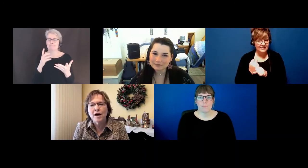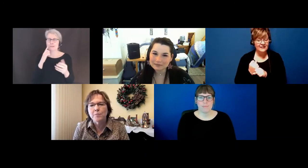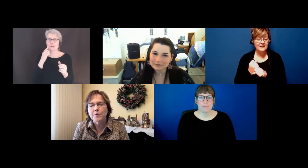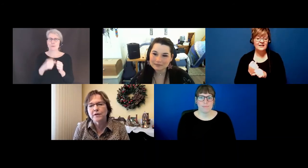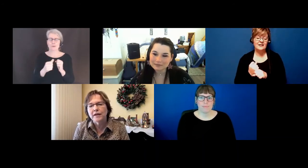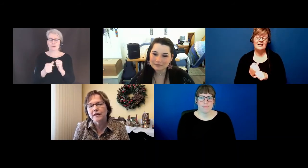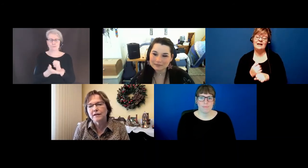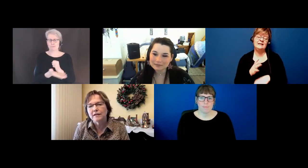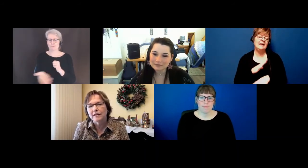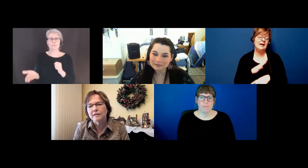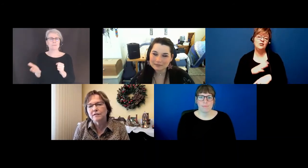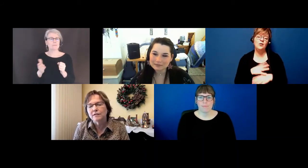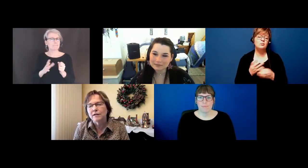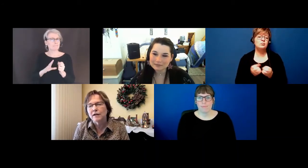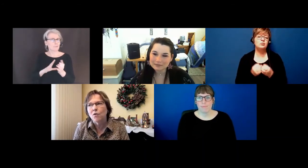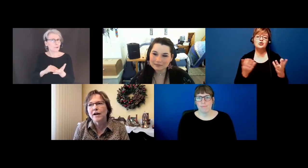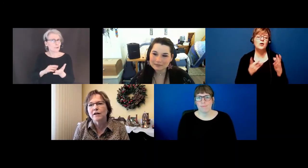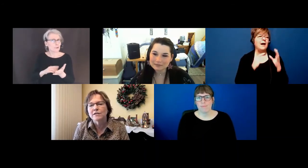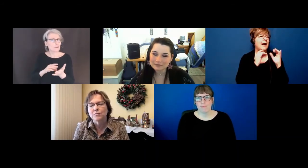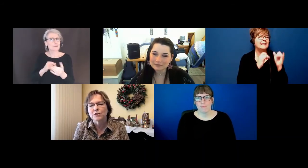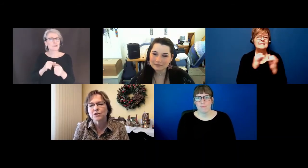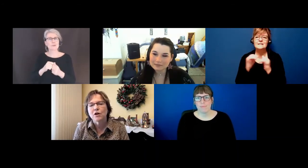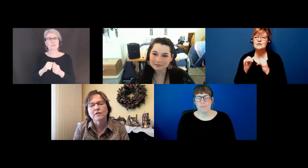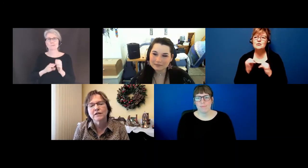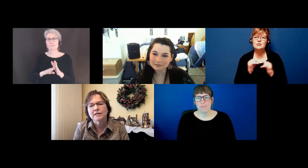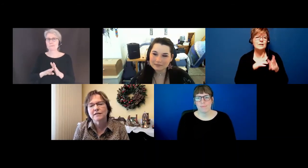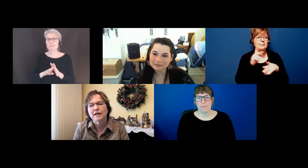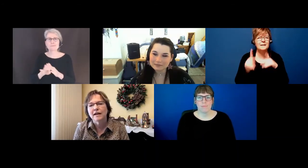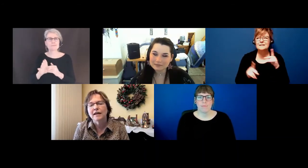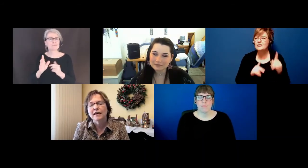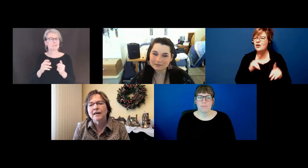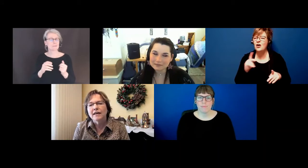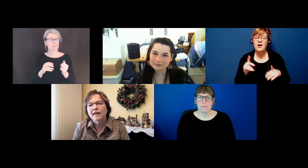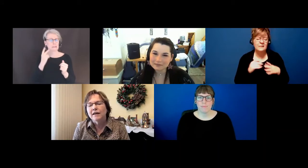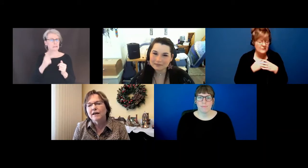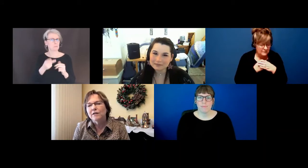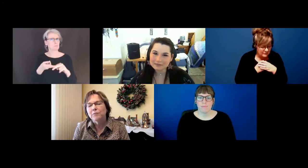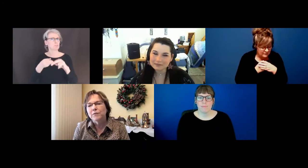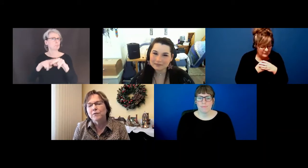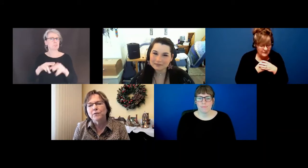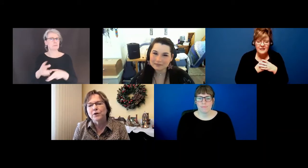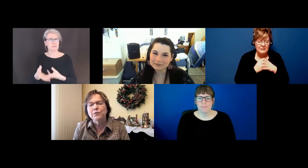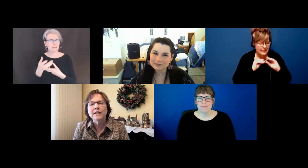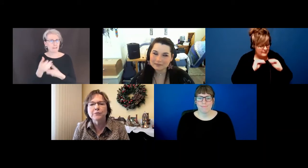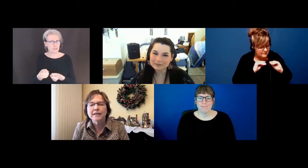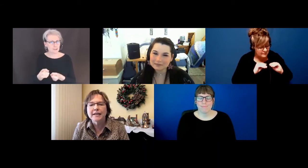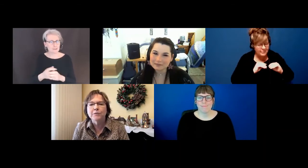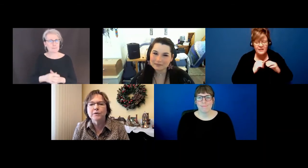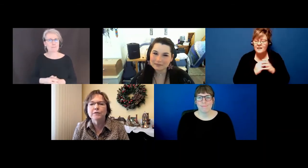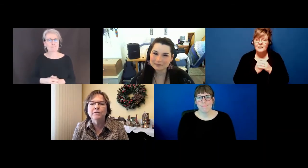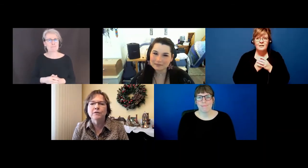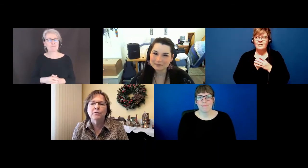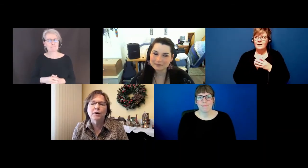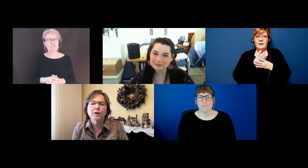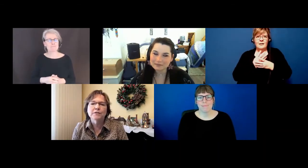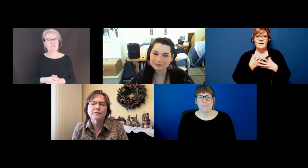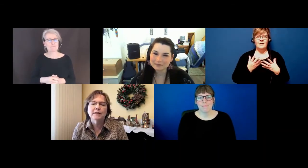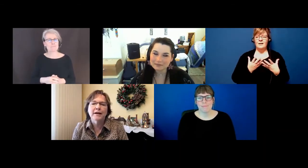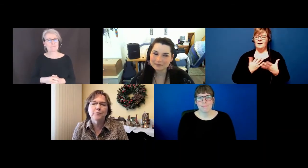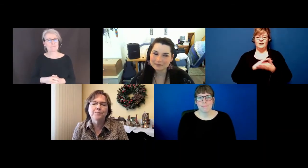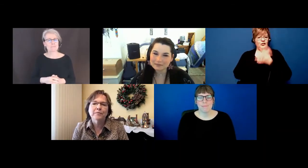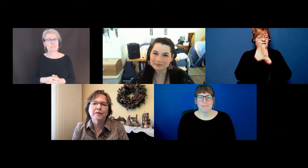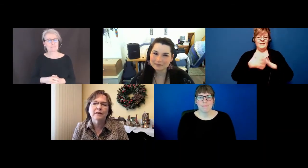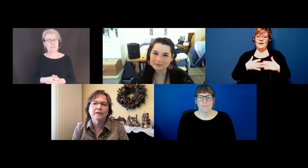grow up and acquire so much confidence. I could really relate with what